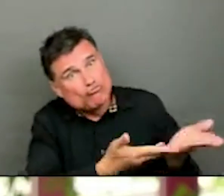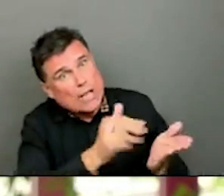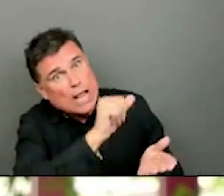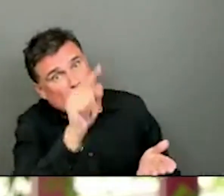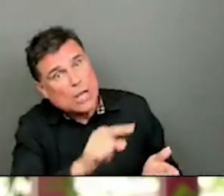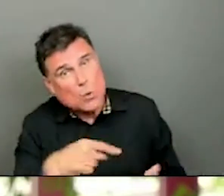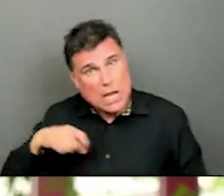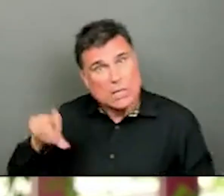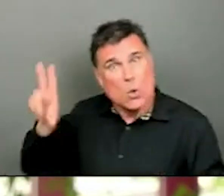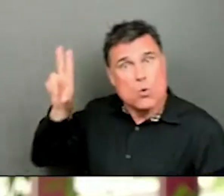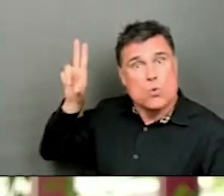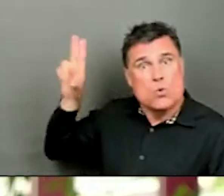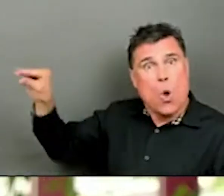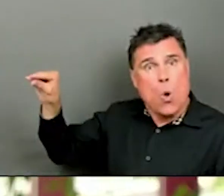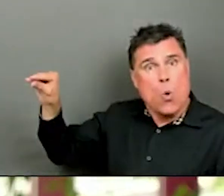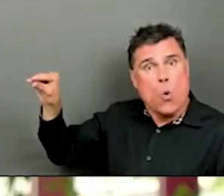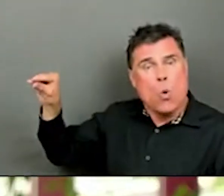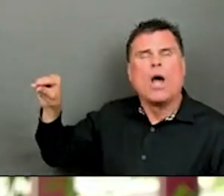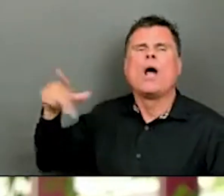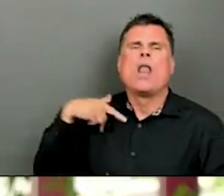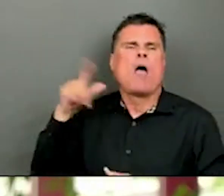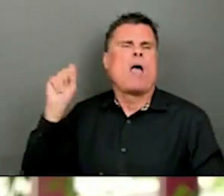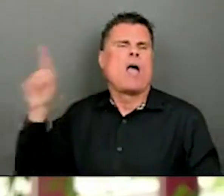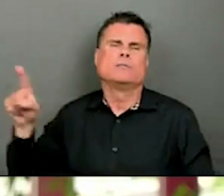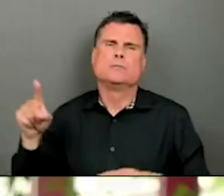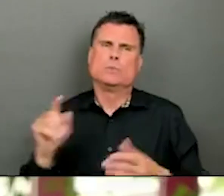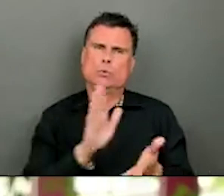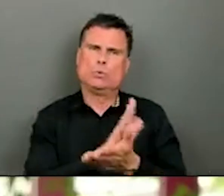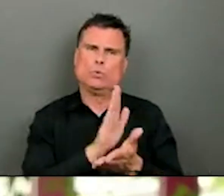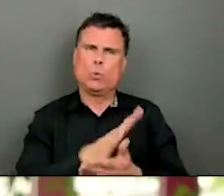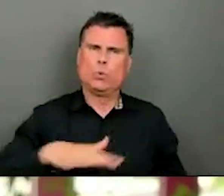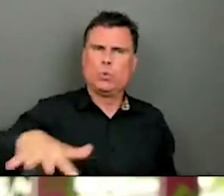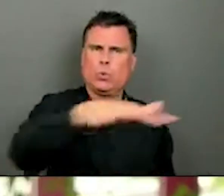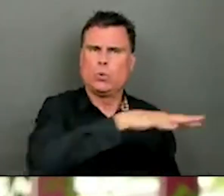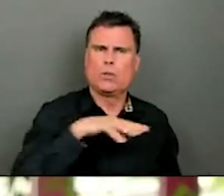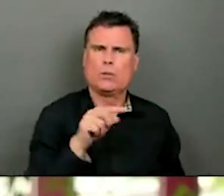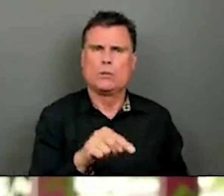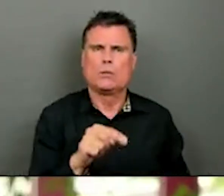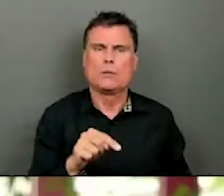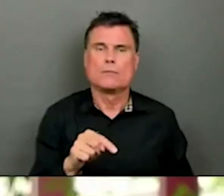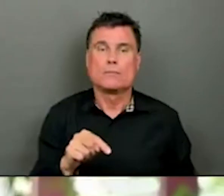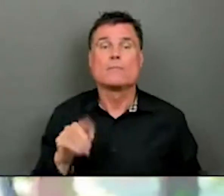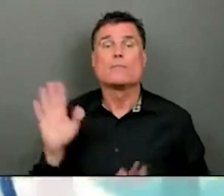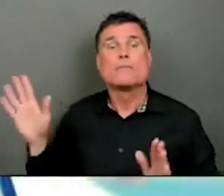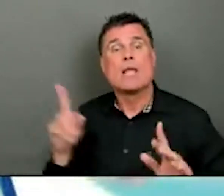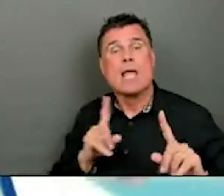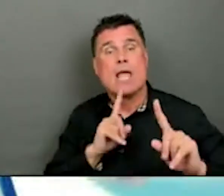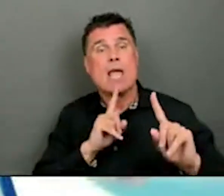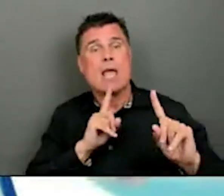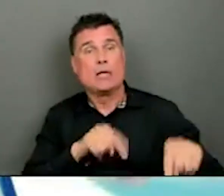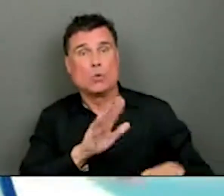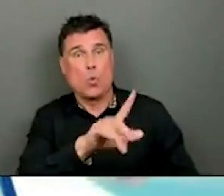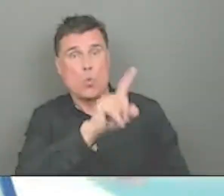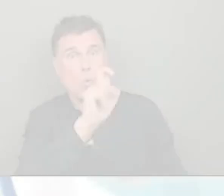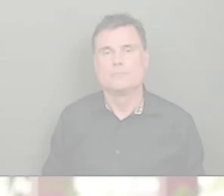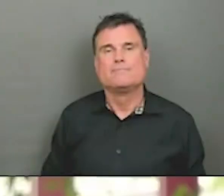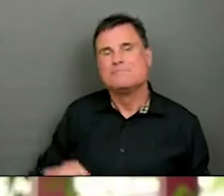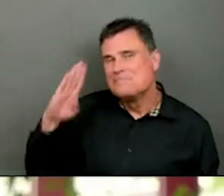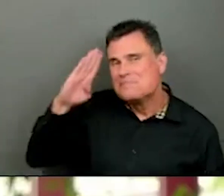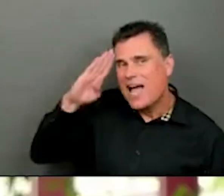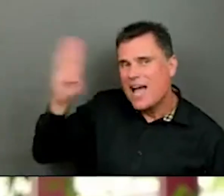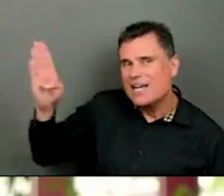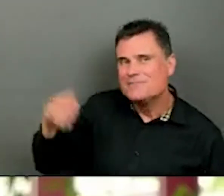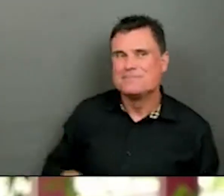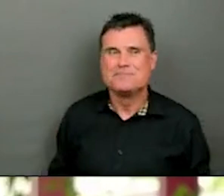there. I also need to ask about schools. There's a study out done by Richard, UBC. the answer to the first question is no. Okay, thank you. Thank you. I'm